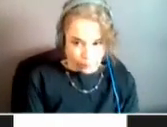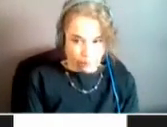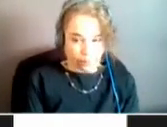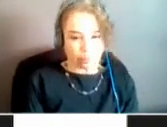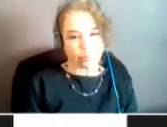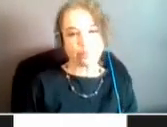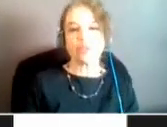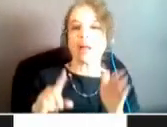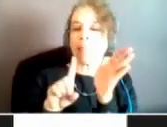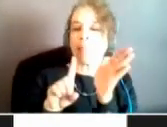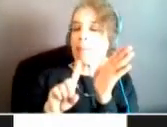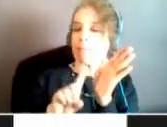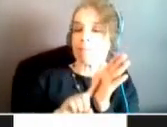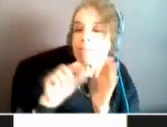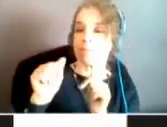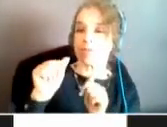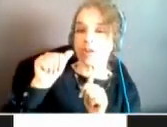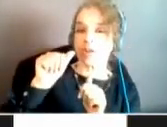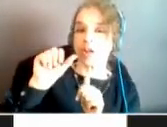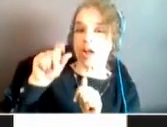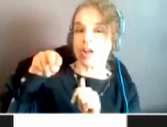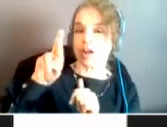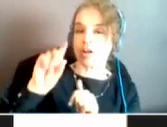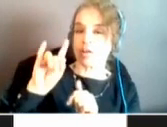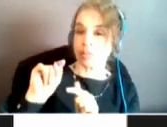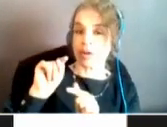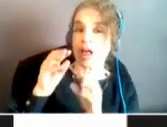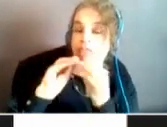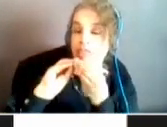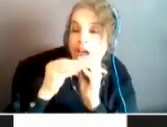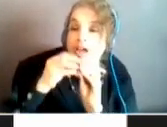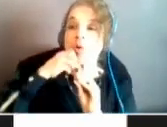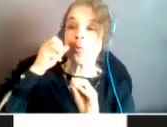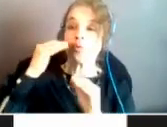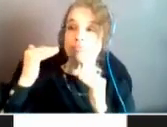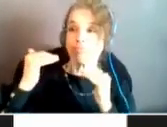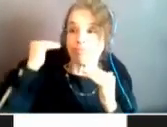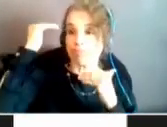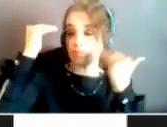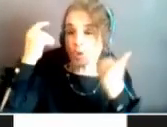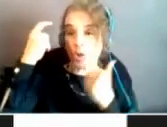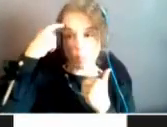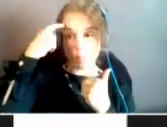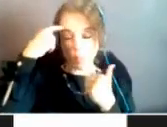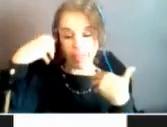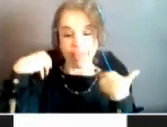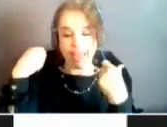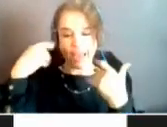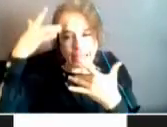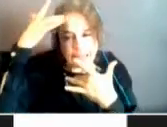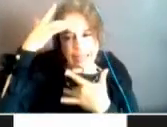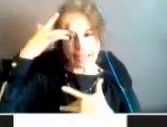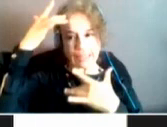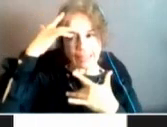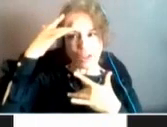You know, population projections predict that the number of older adults with mental health illness will climb